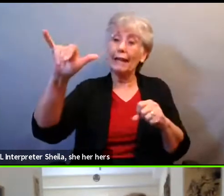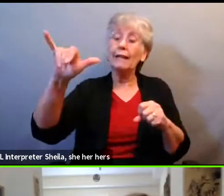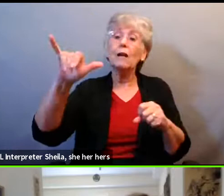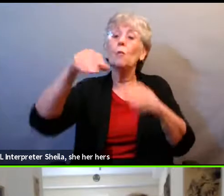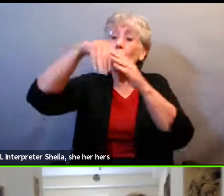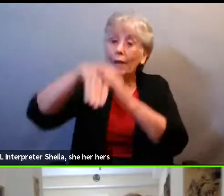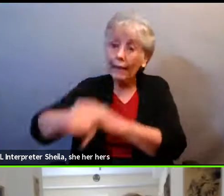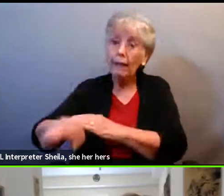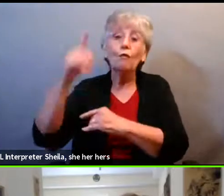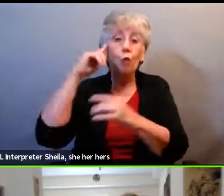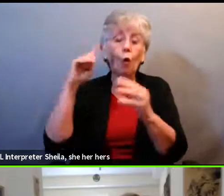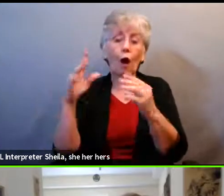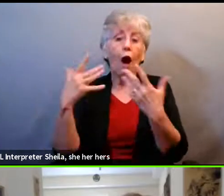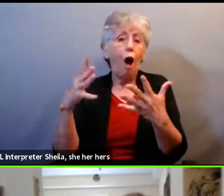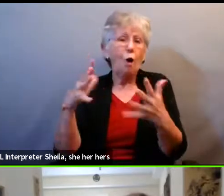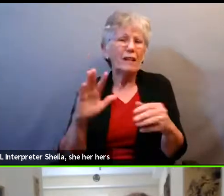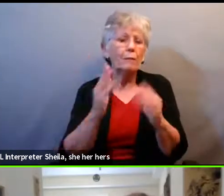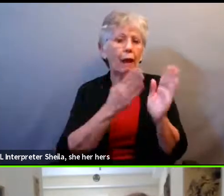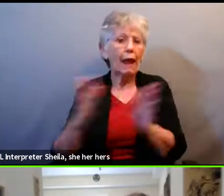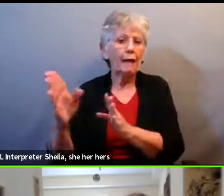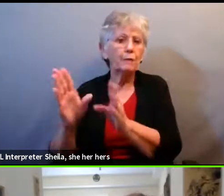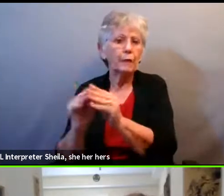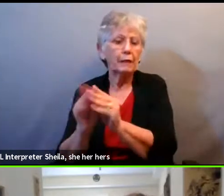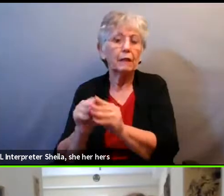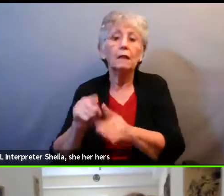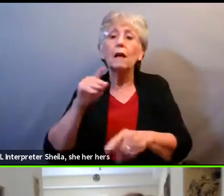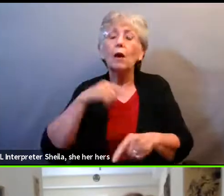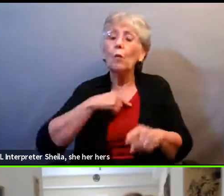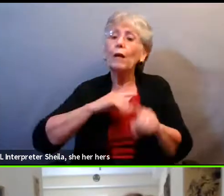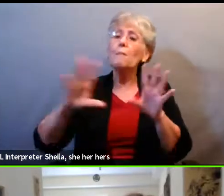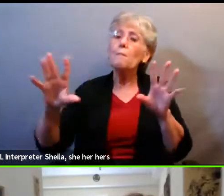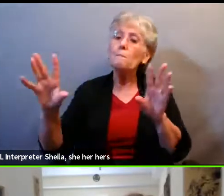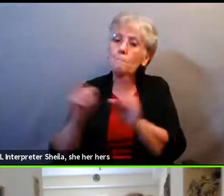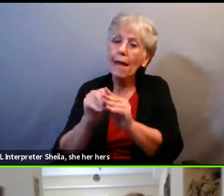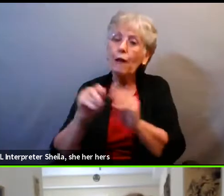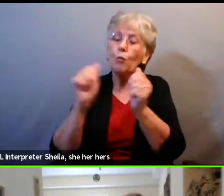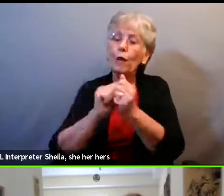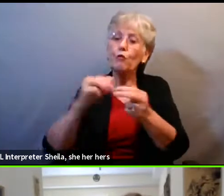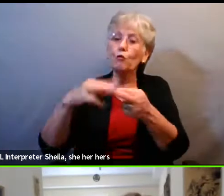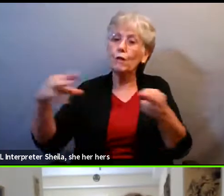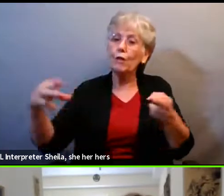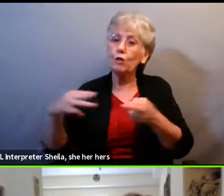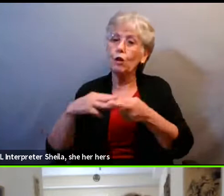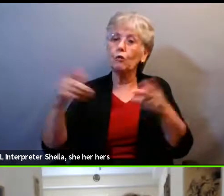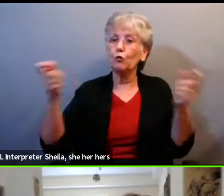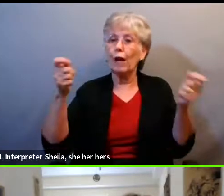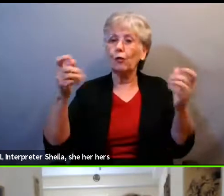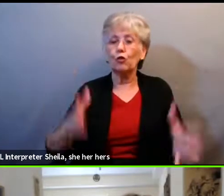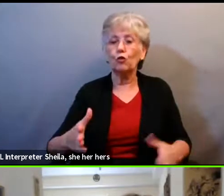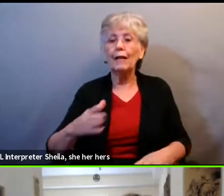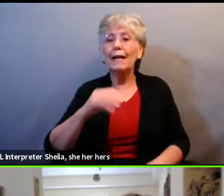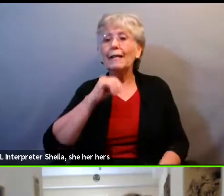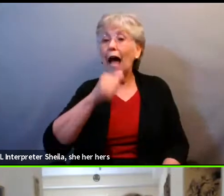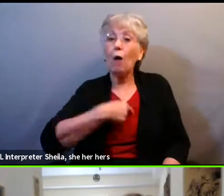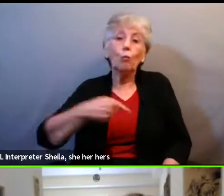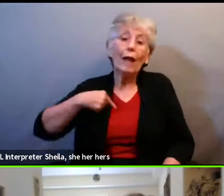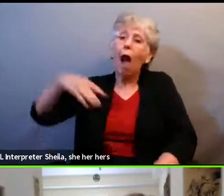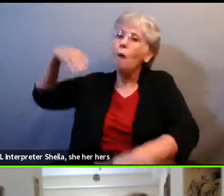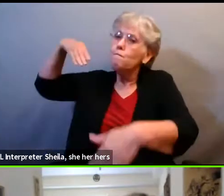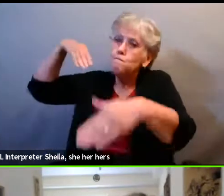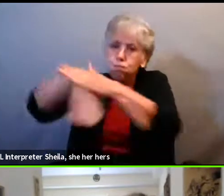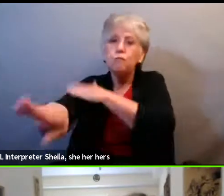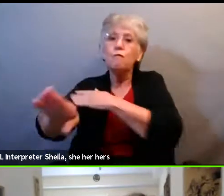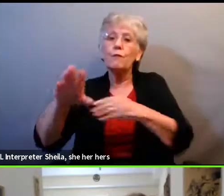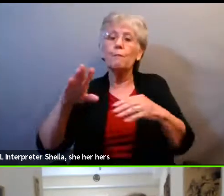had been planned, so we were meeting with the regional director. It was not a bust into the building and have a meeting. It was